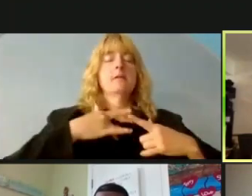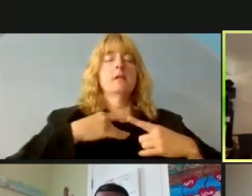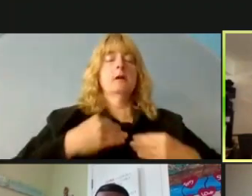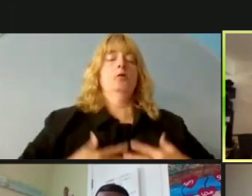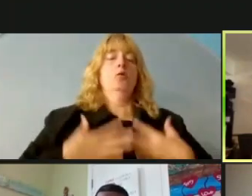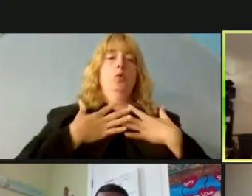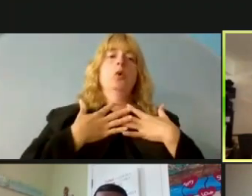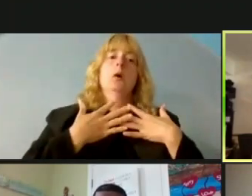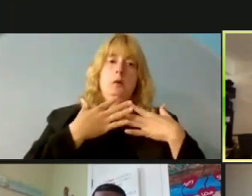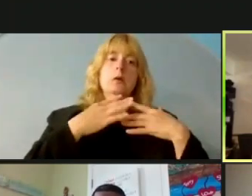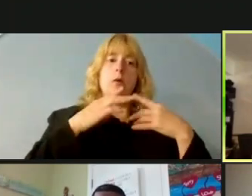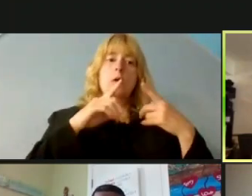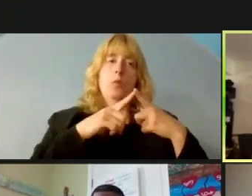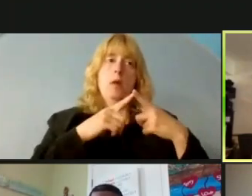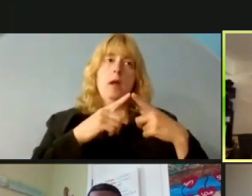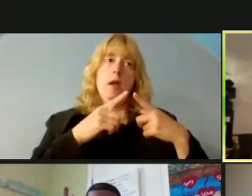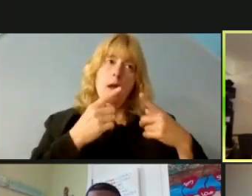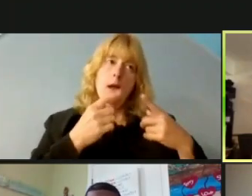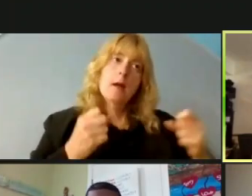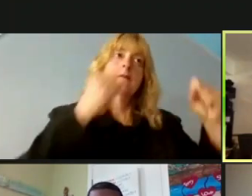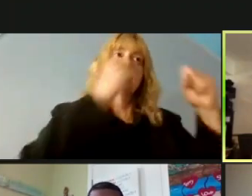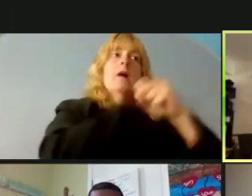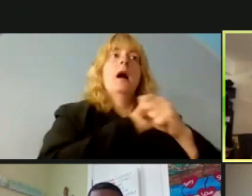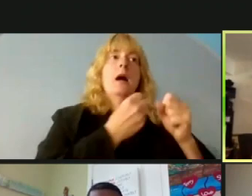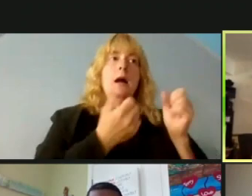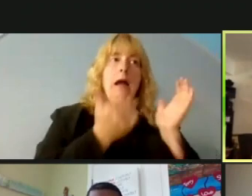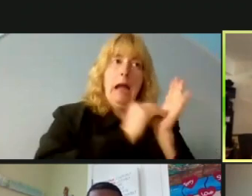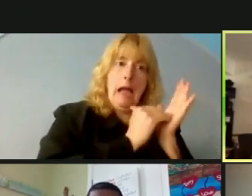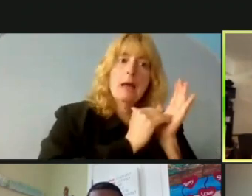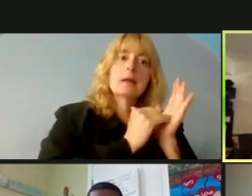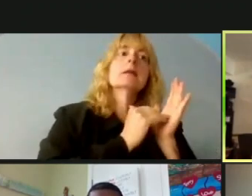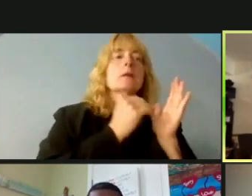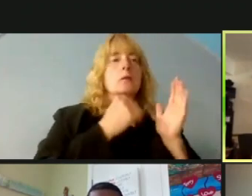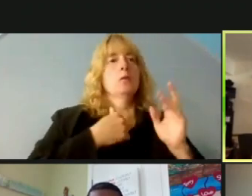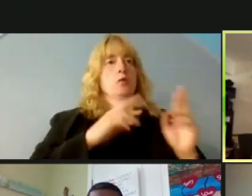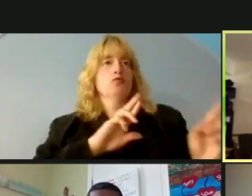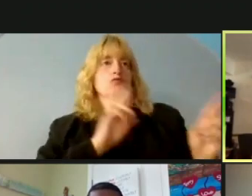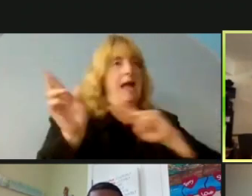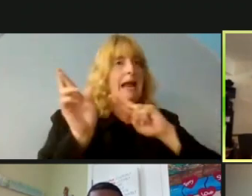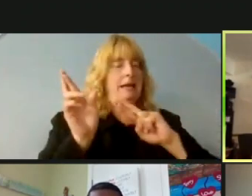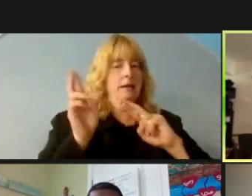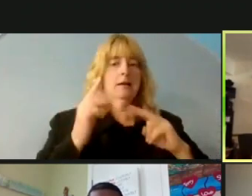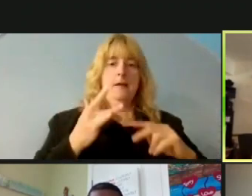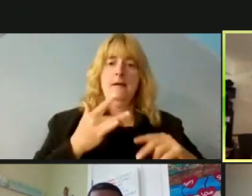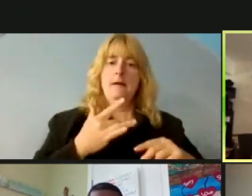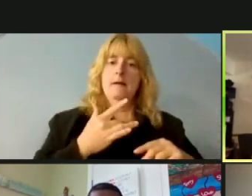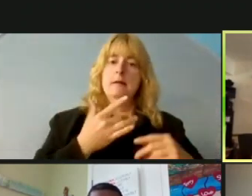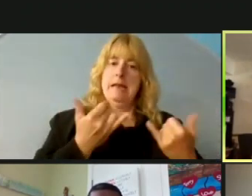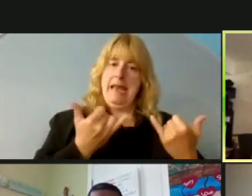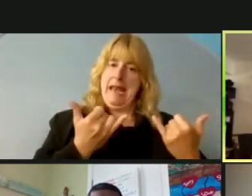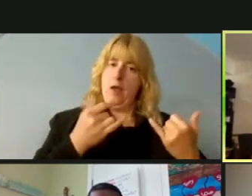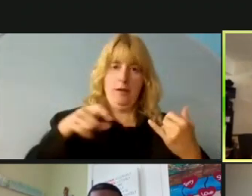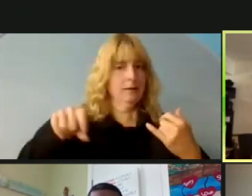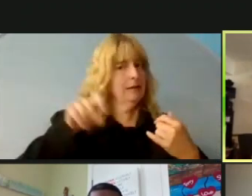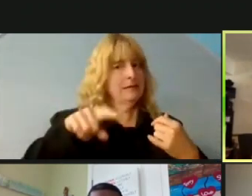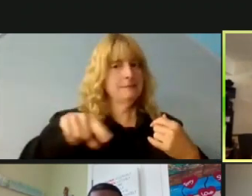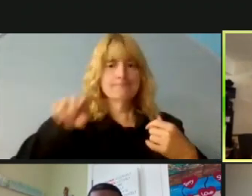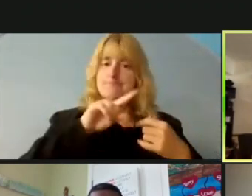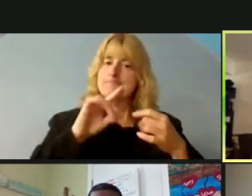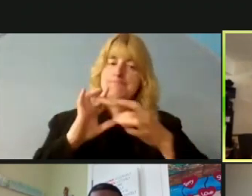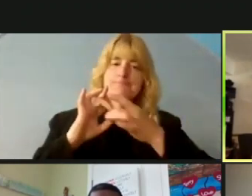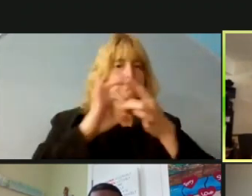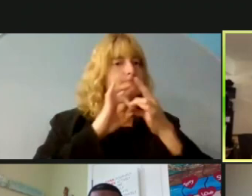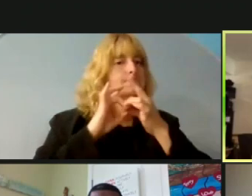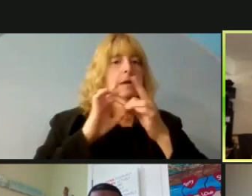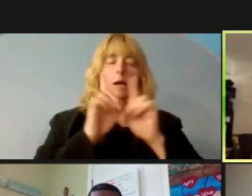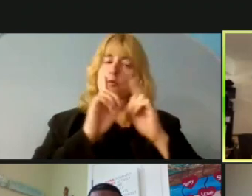tight. We'll be too exhausted for the next one. And there's another one coming in, and I need everybody ready. So right here, right now, together as a whole community,